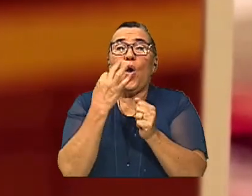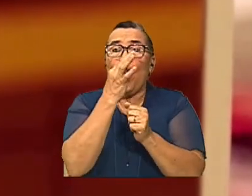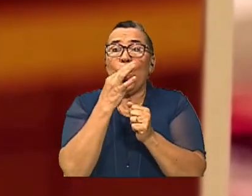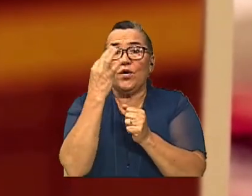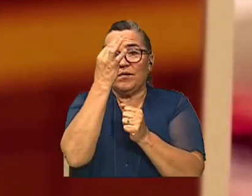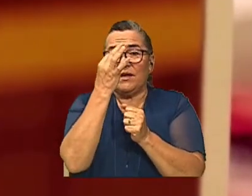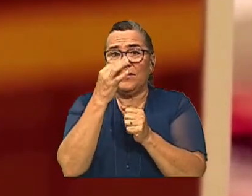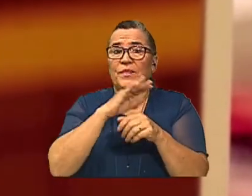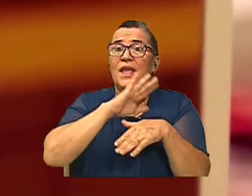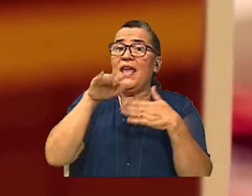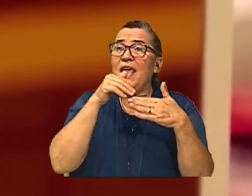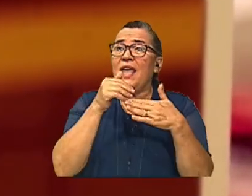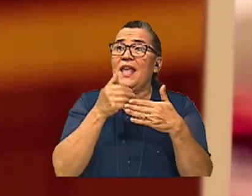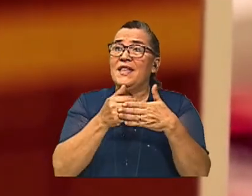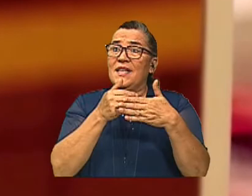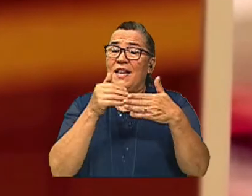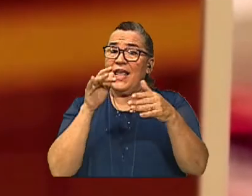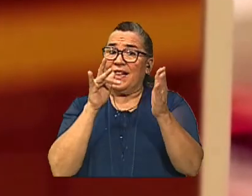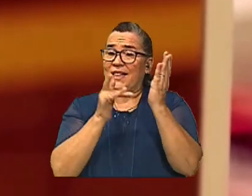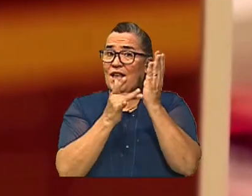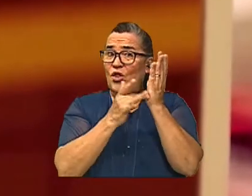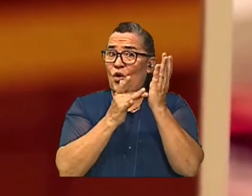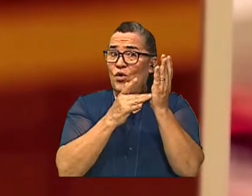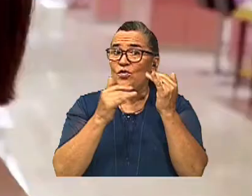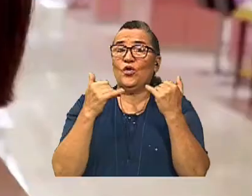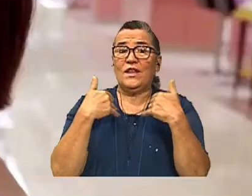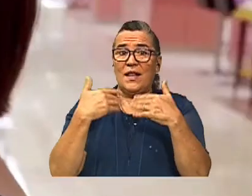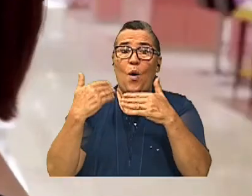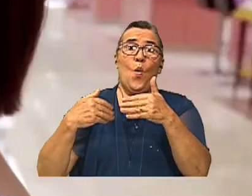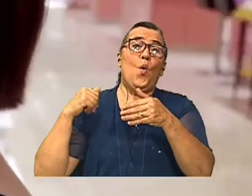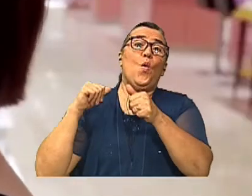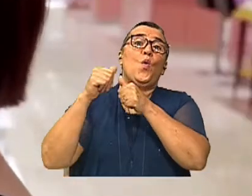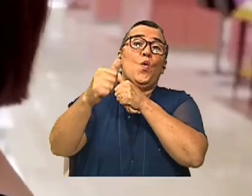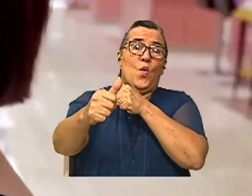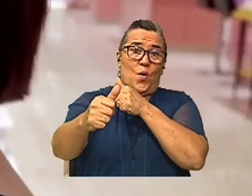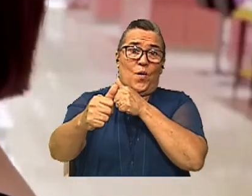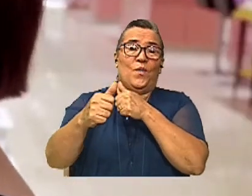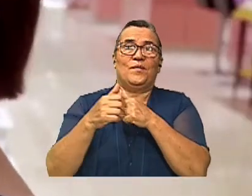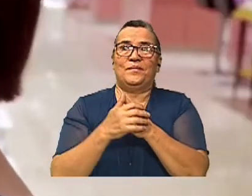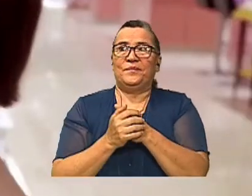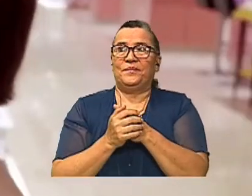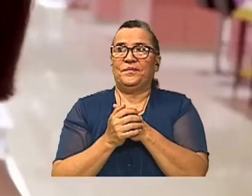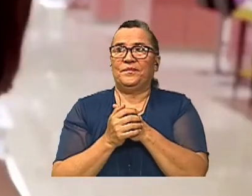of social distancing, the technology is a hit with shoppers.